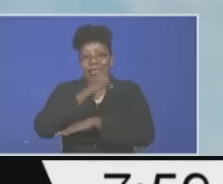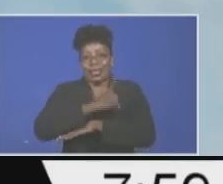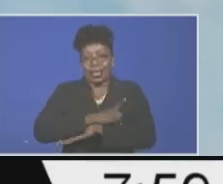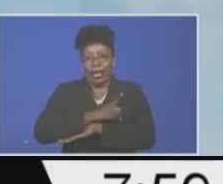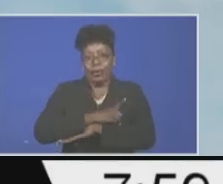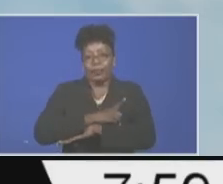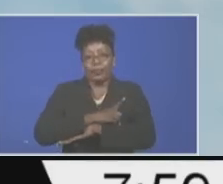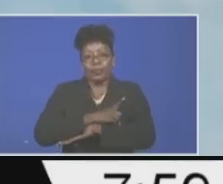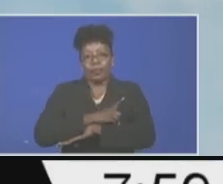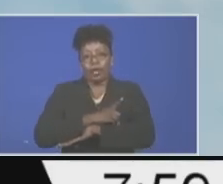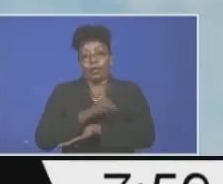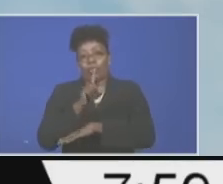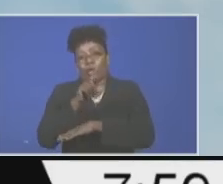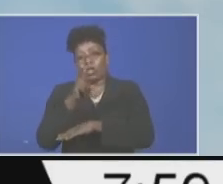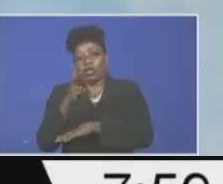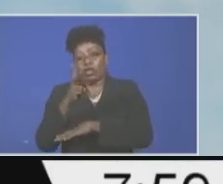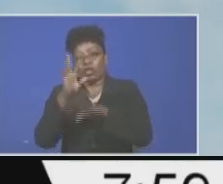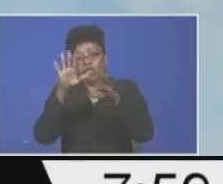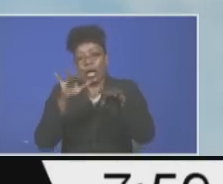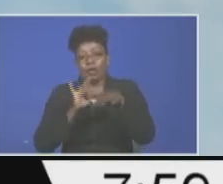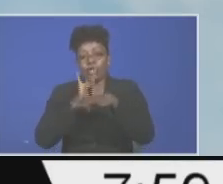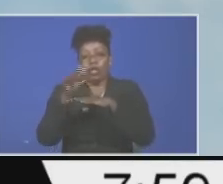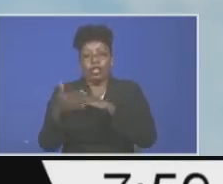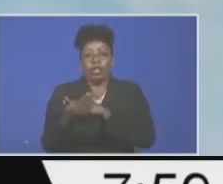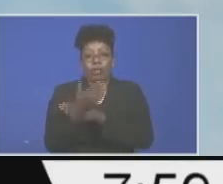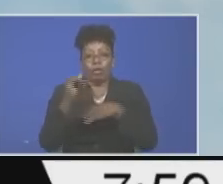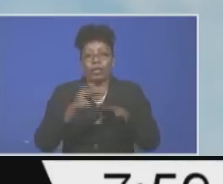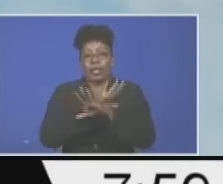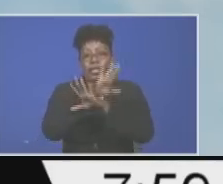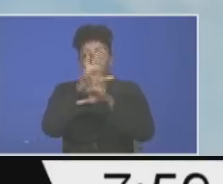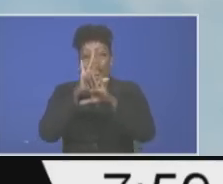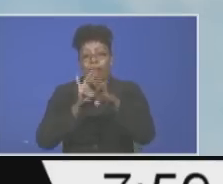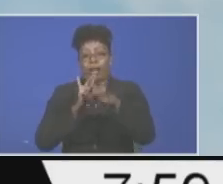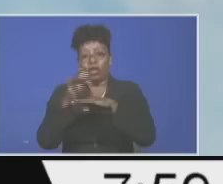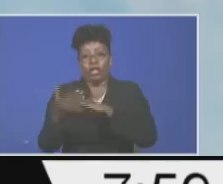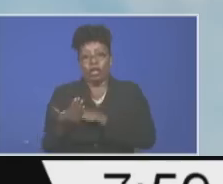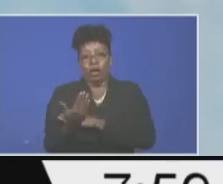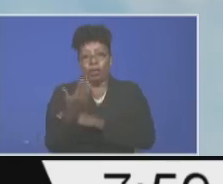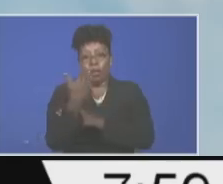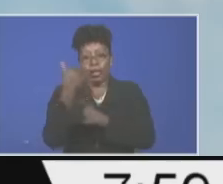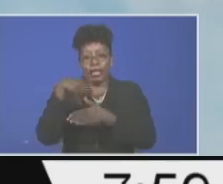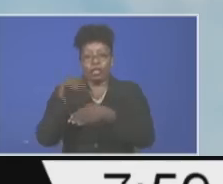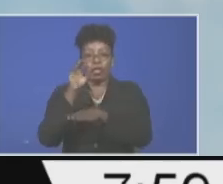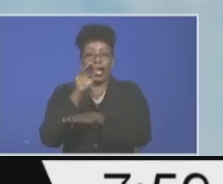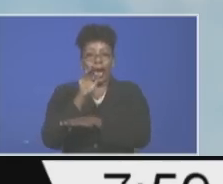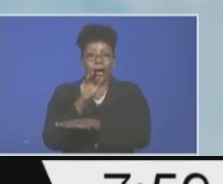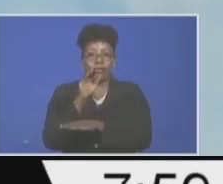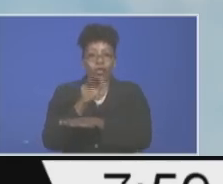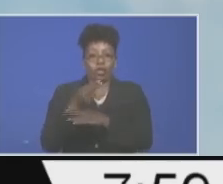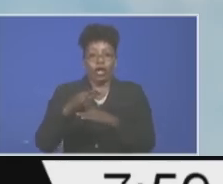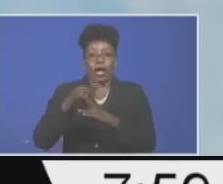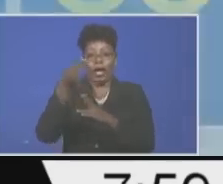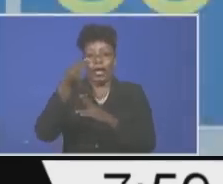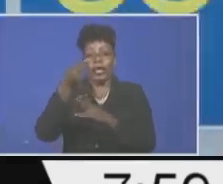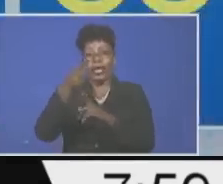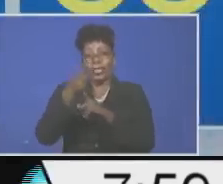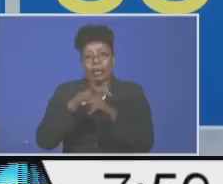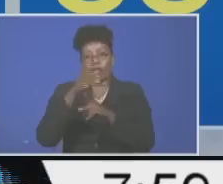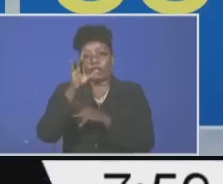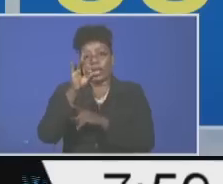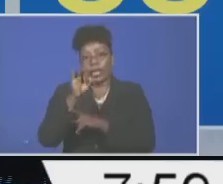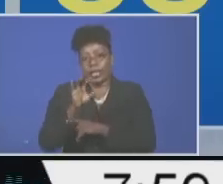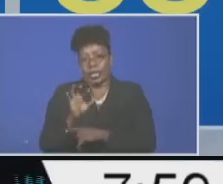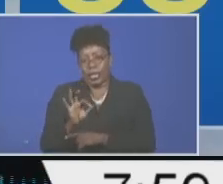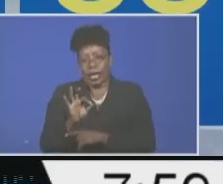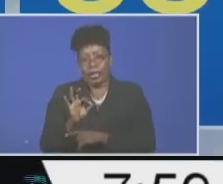be 1 or 2 brief showers in the morning, things clearing up by mid-morning, heading into the afternoon, high temperature getting up to 89 degrees. The extended